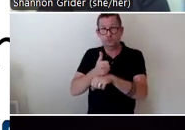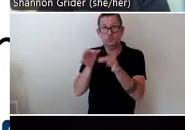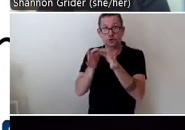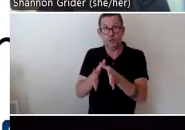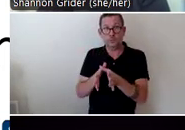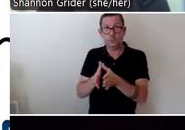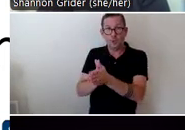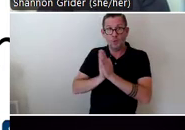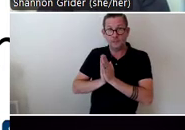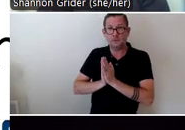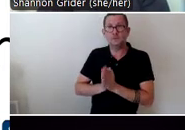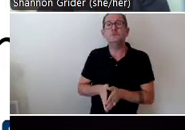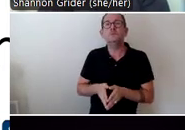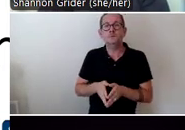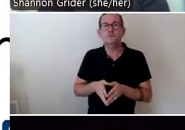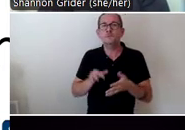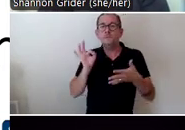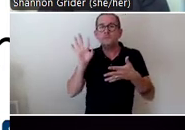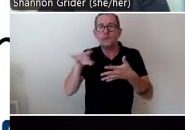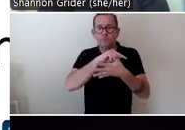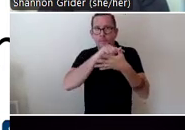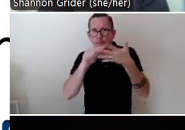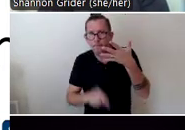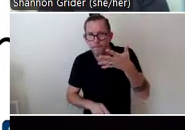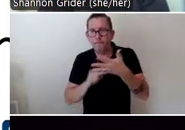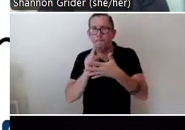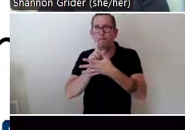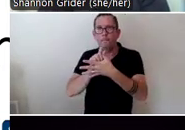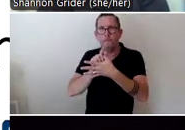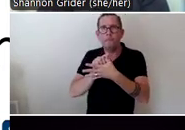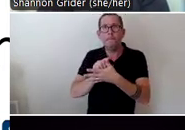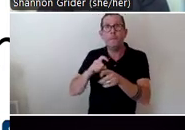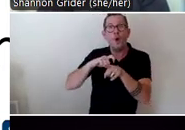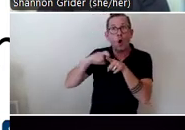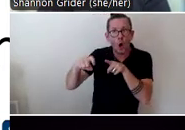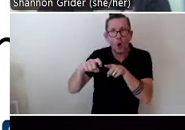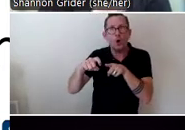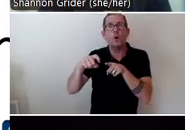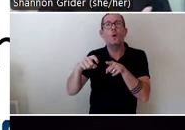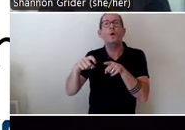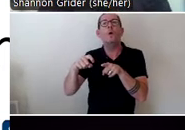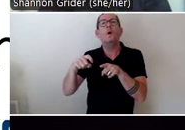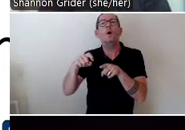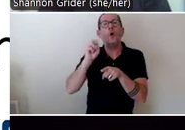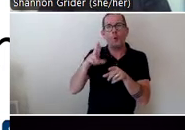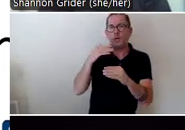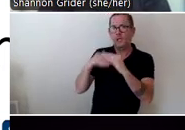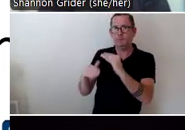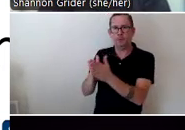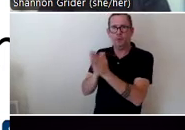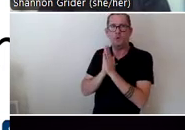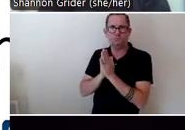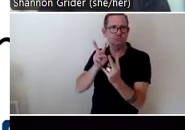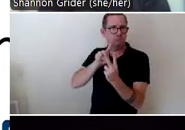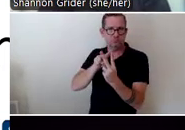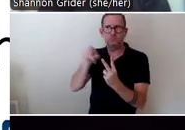So when you are ready to make the call and request an interpreter, these are the pieces of information that you need to